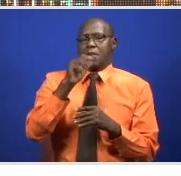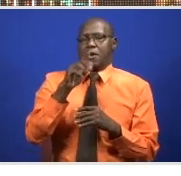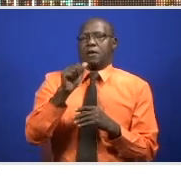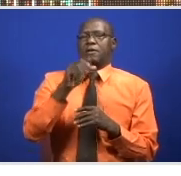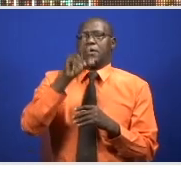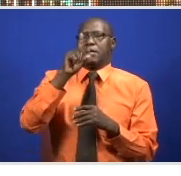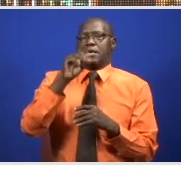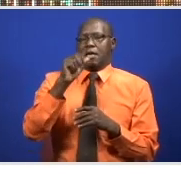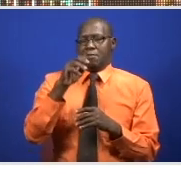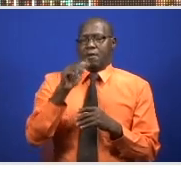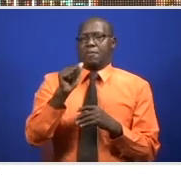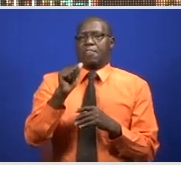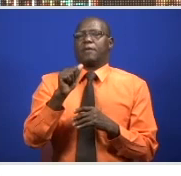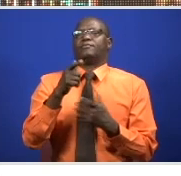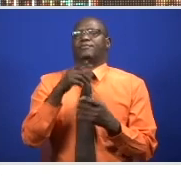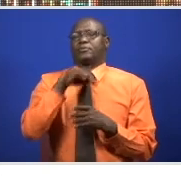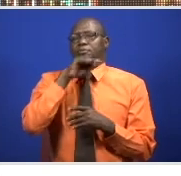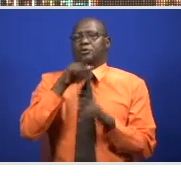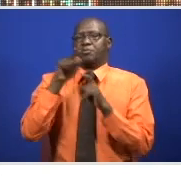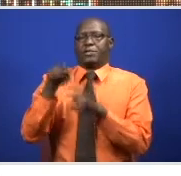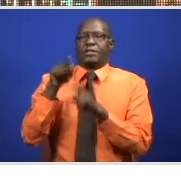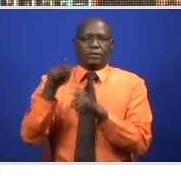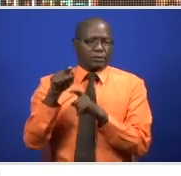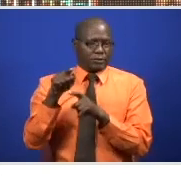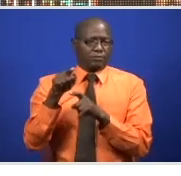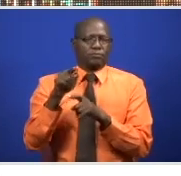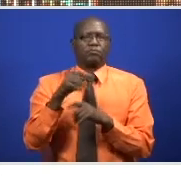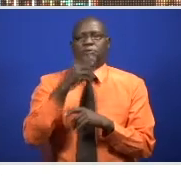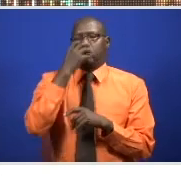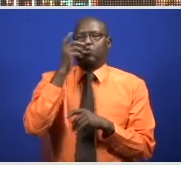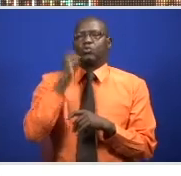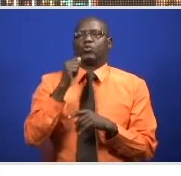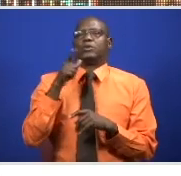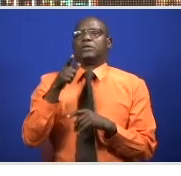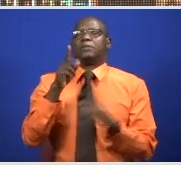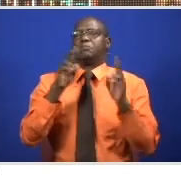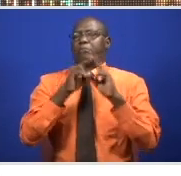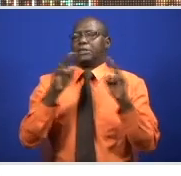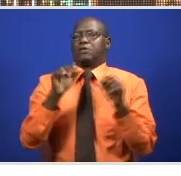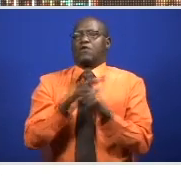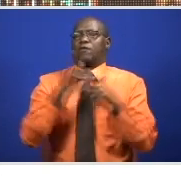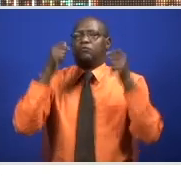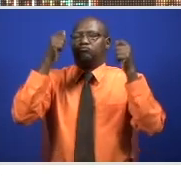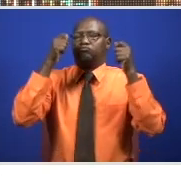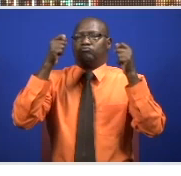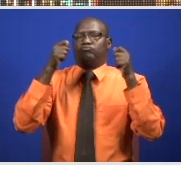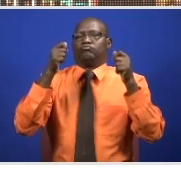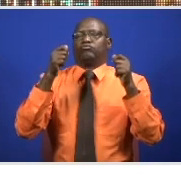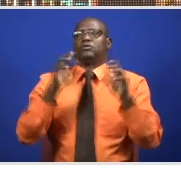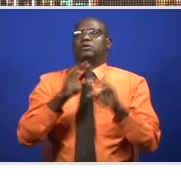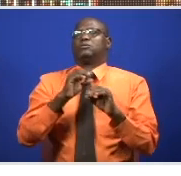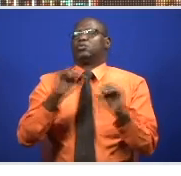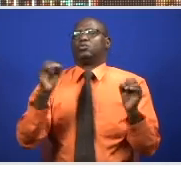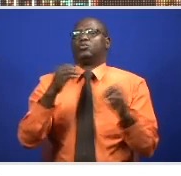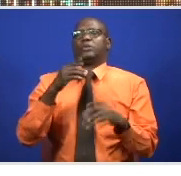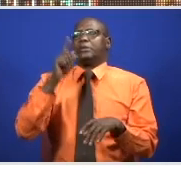blamed President William Ruto for the not-so-peaceful demonstrations, saying that there is no justification for the brutality that he and